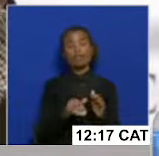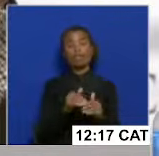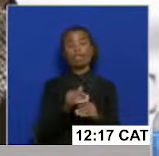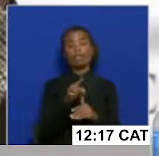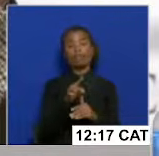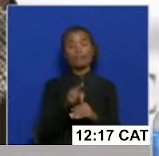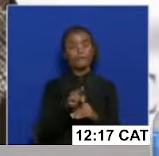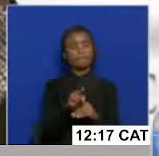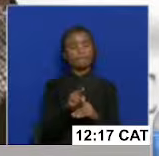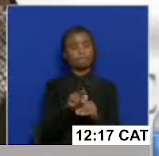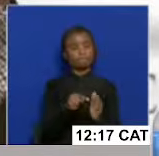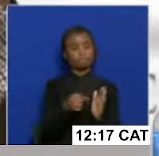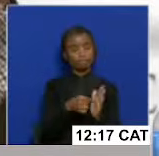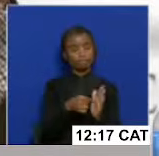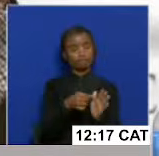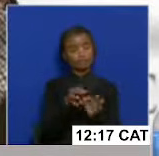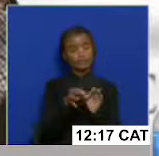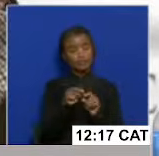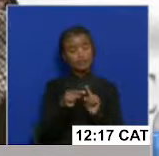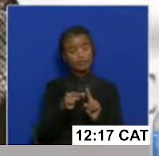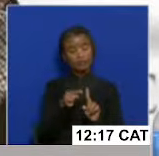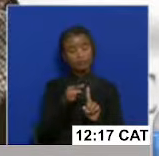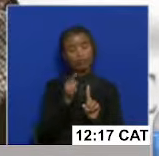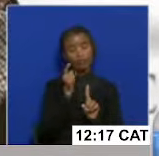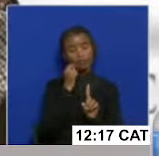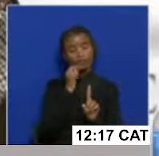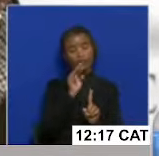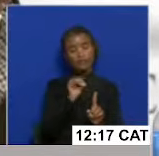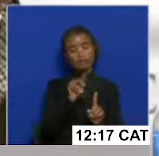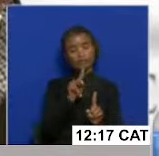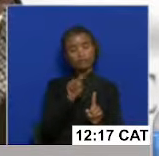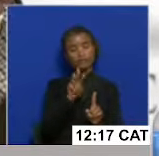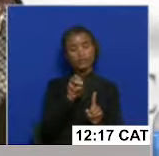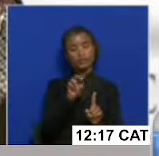Mkwanazi. If you flip the page to page 3,